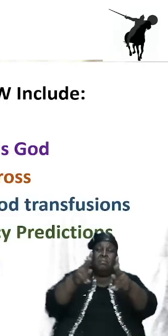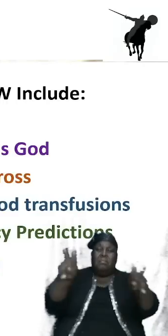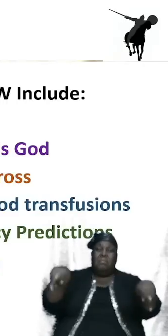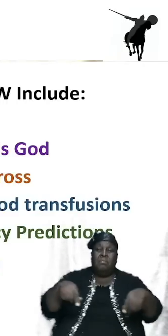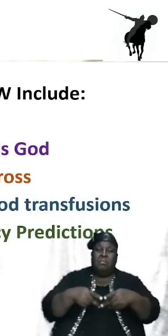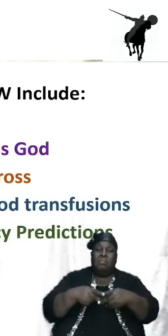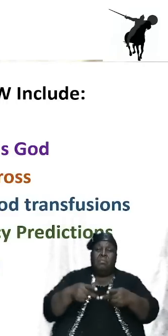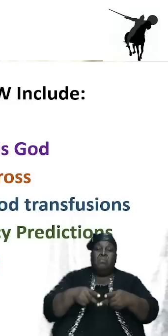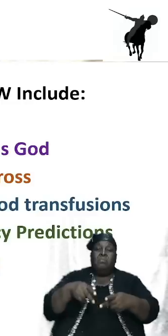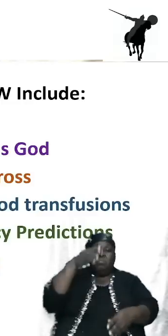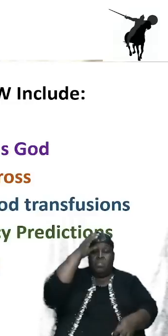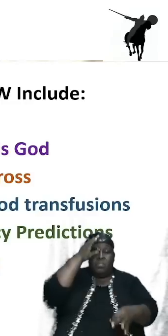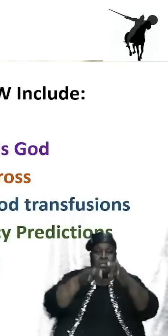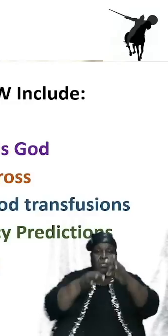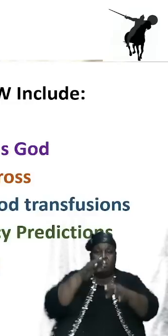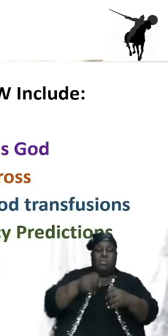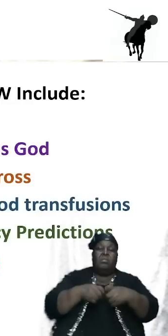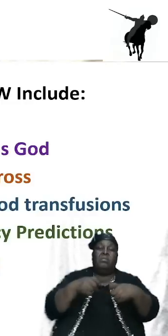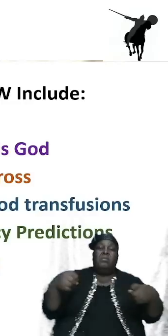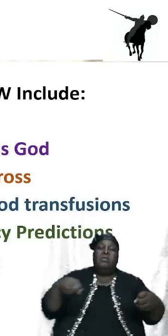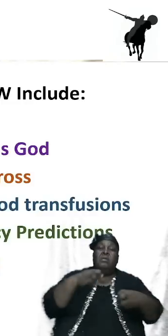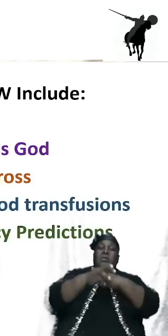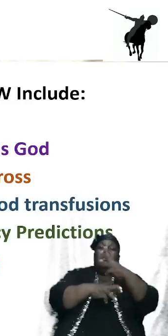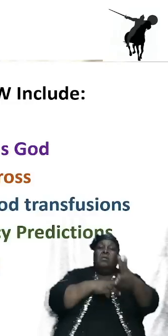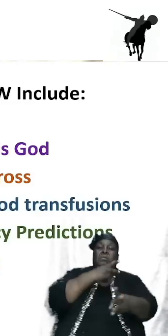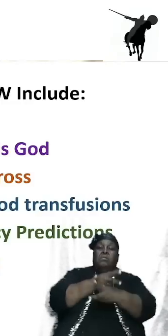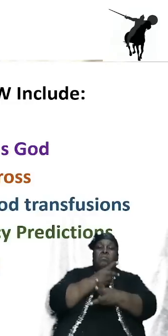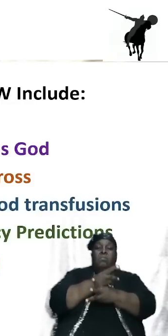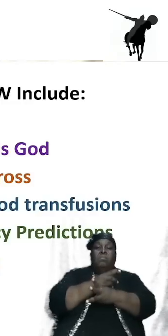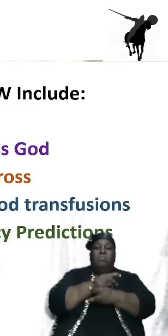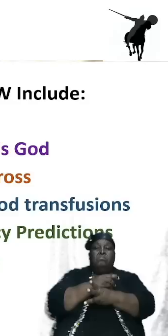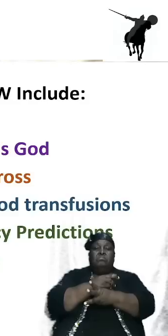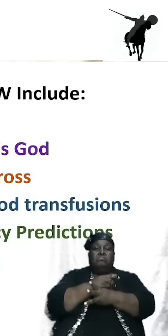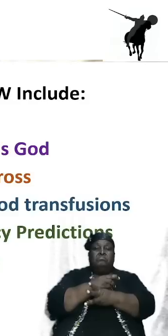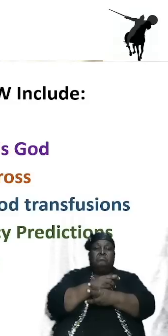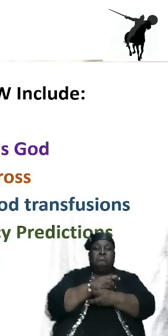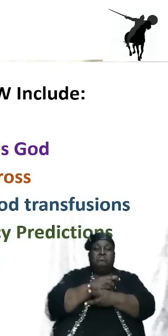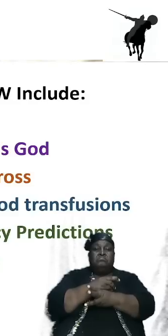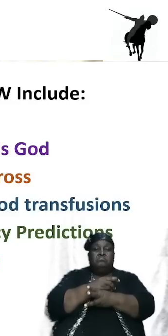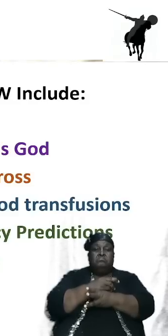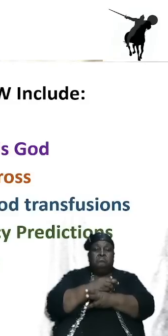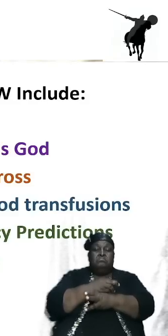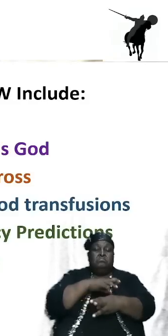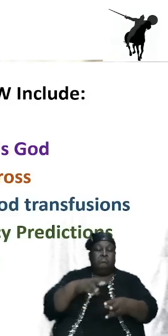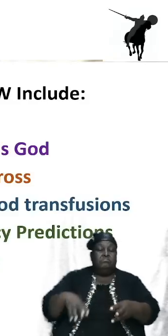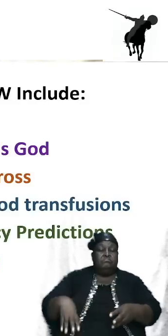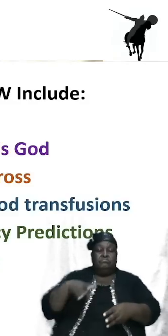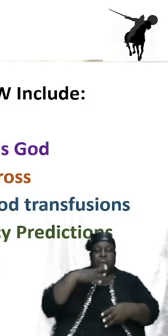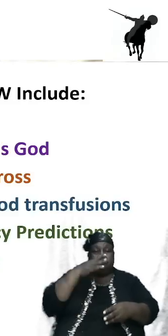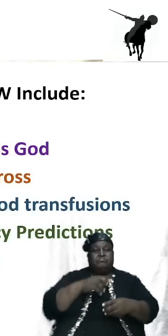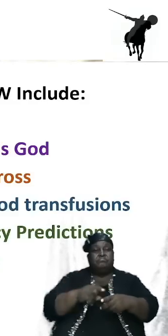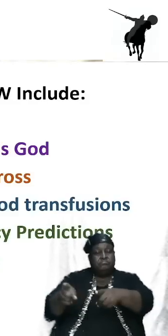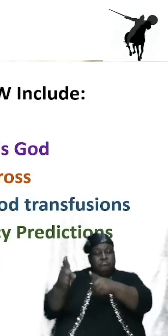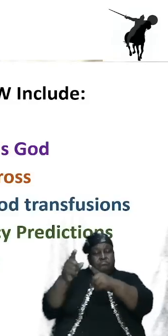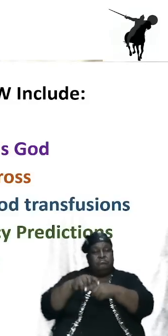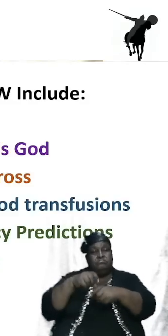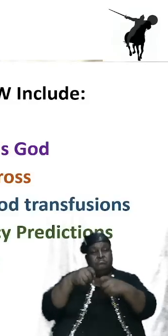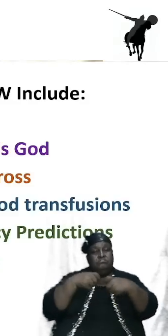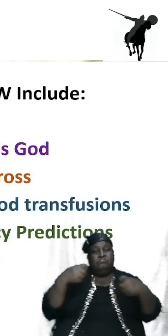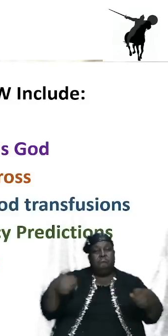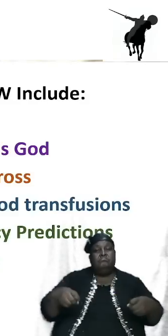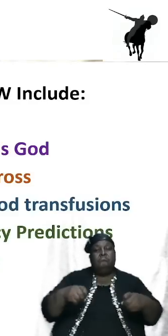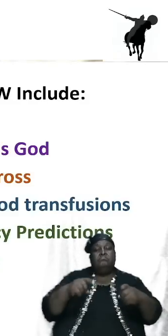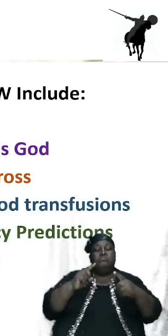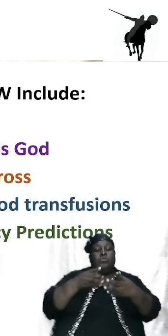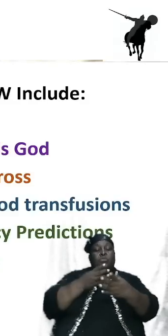And he was judging the sins of the world. In other words, Christ didn't know the records of our sin. But now he's going through the records of us. So